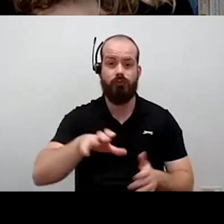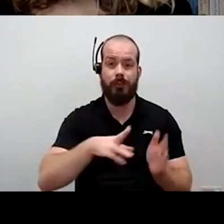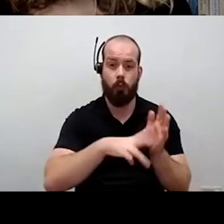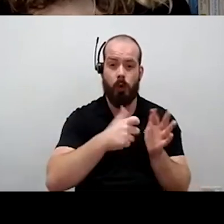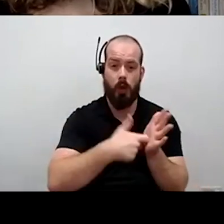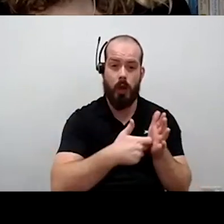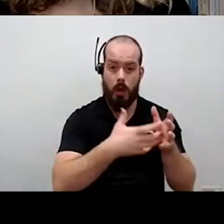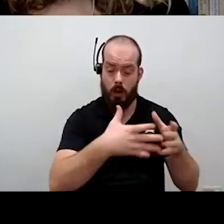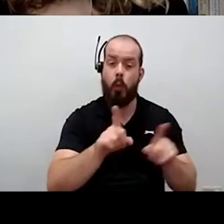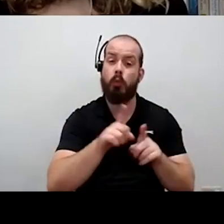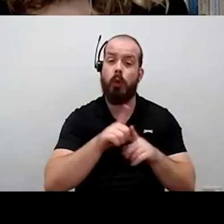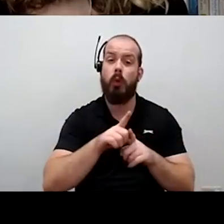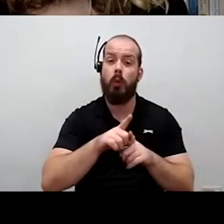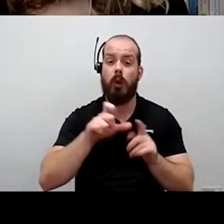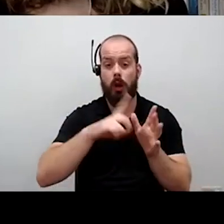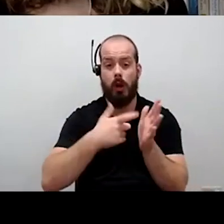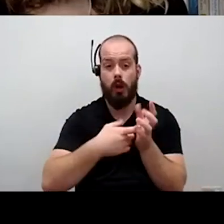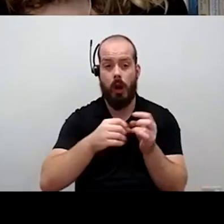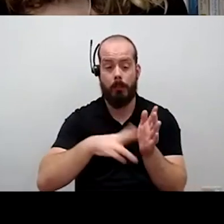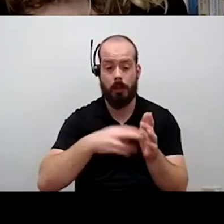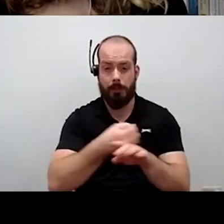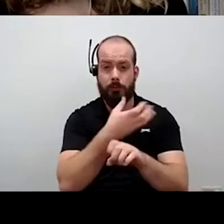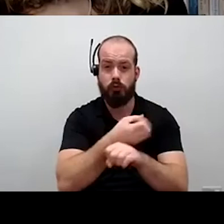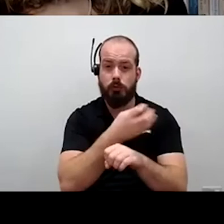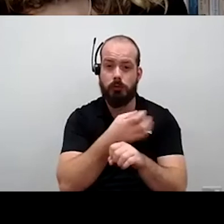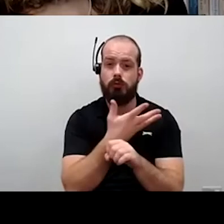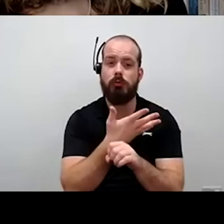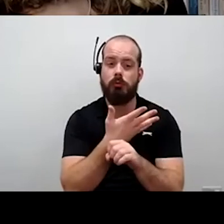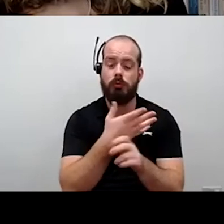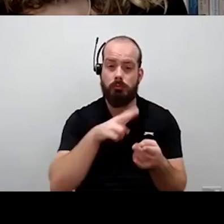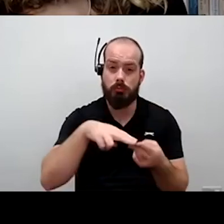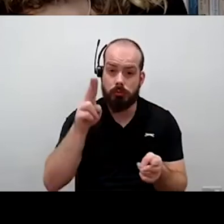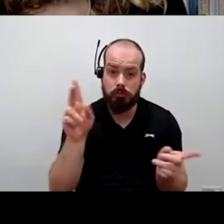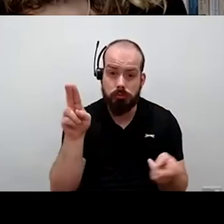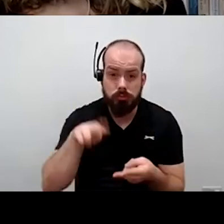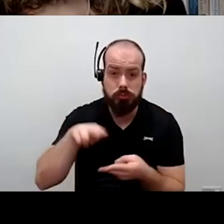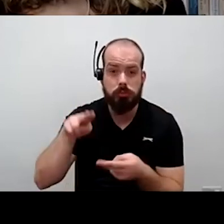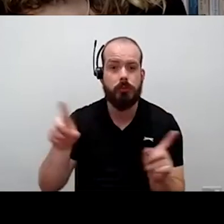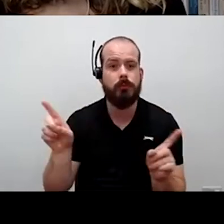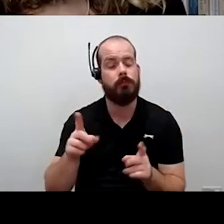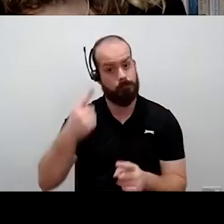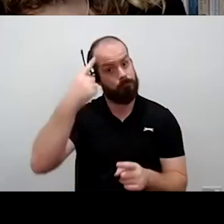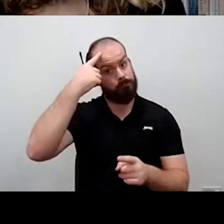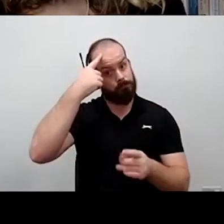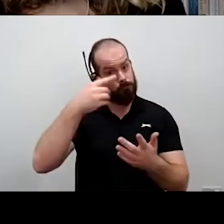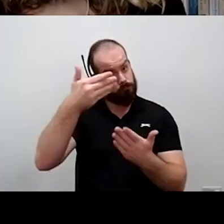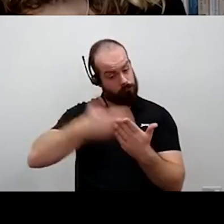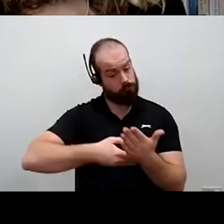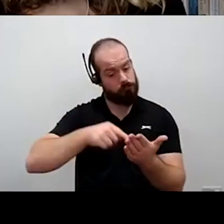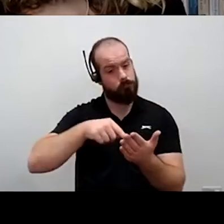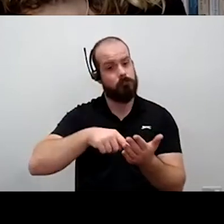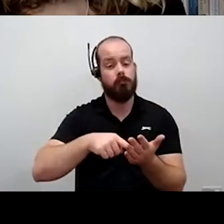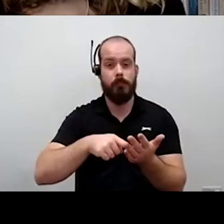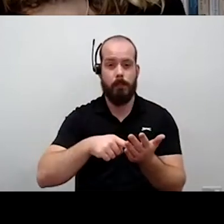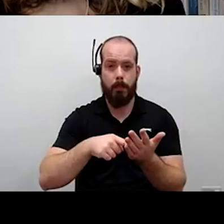looked at carbon emissions abatement as well. And cutting a long story short, we found that you can find a